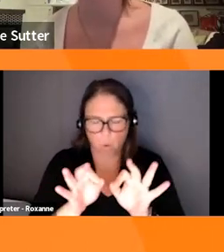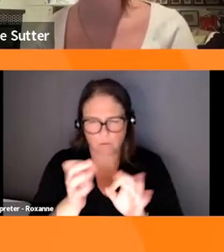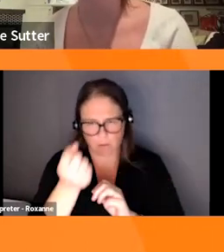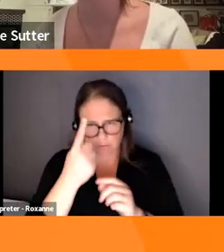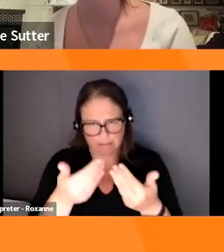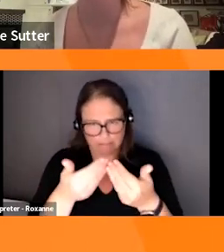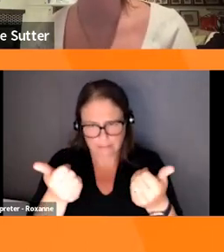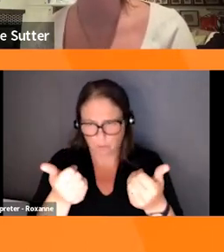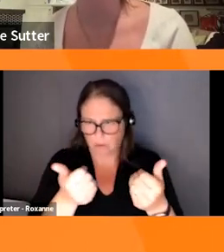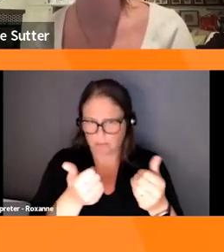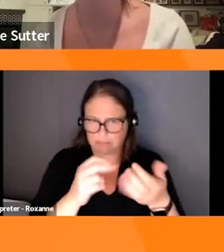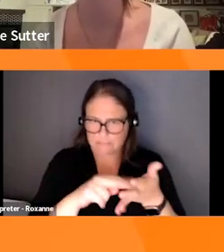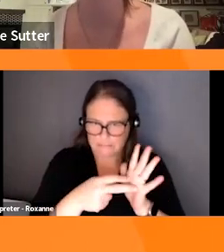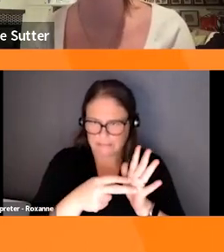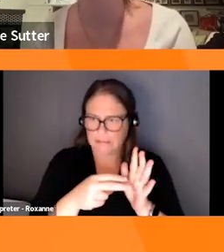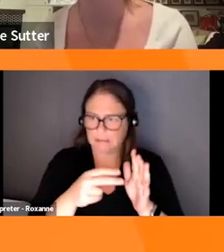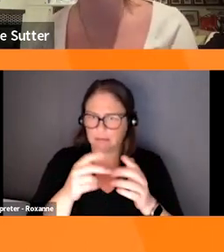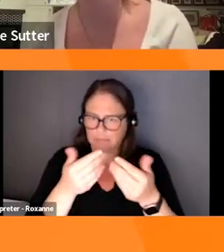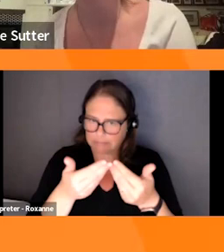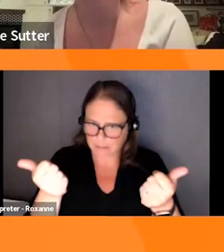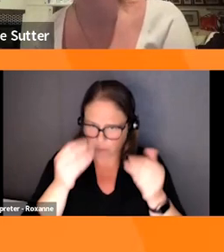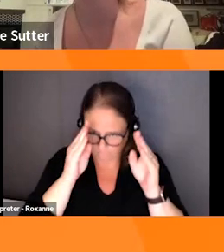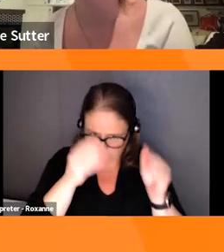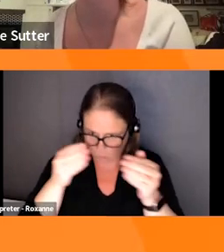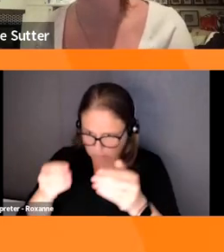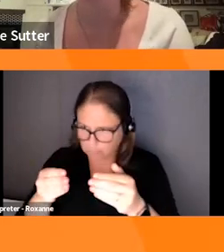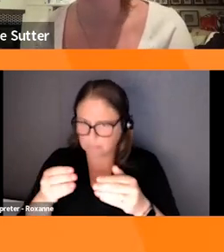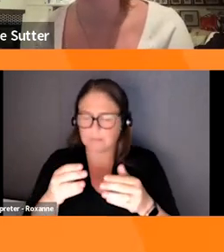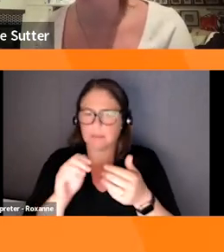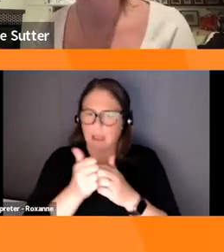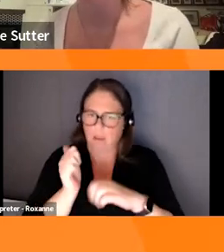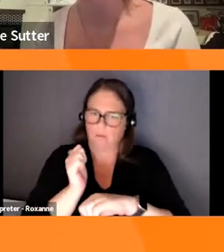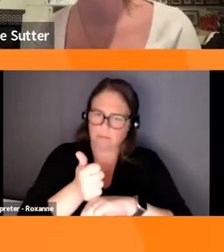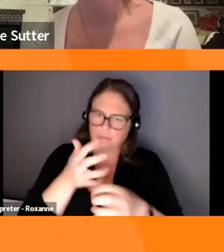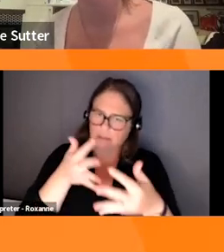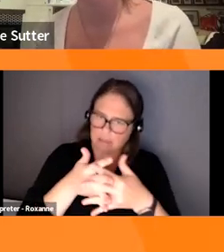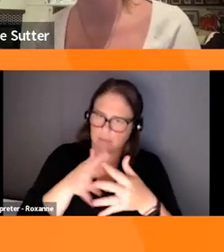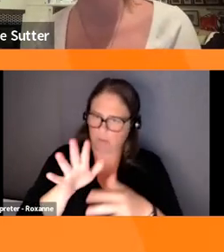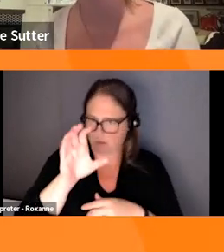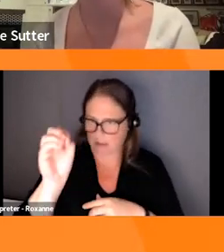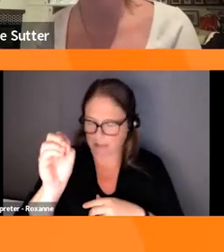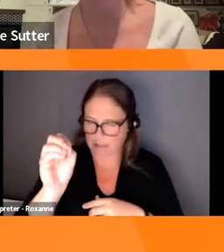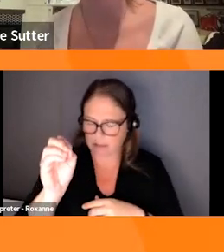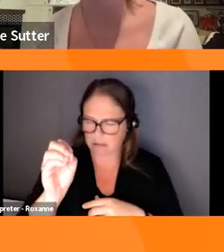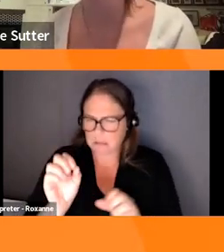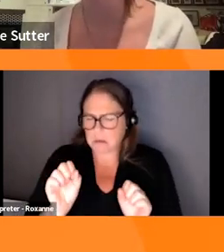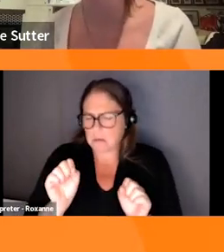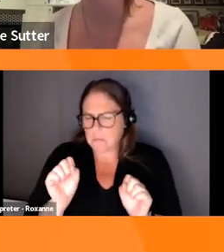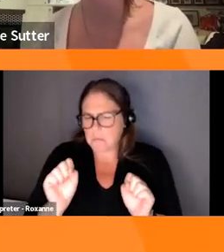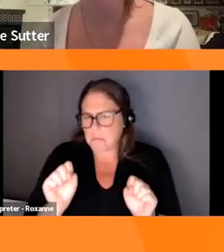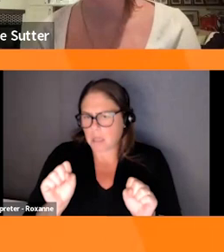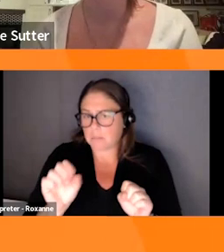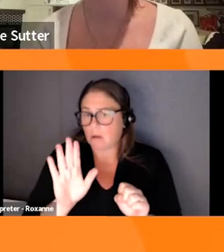needs and focus of each of these when introducing the concepts to your company's strategy. There may be things in your overall